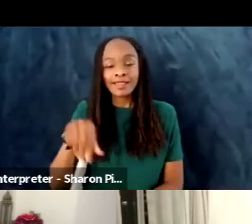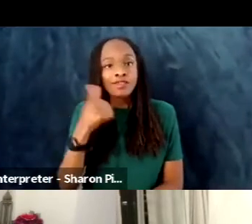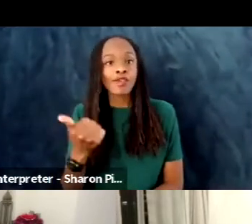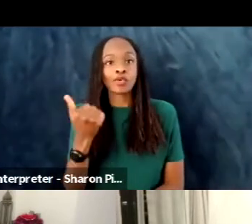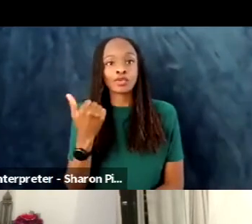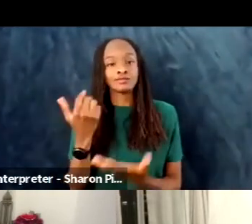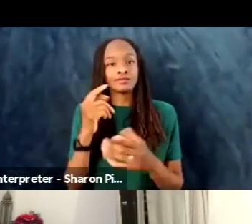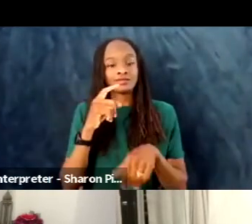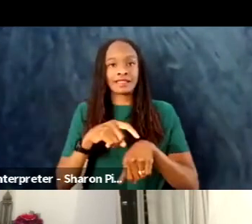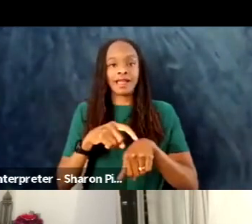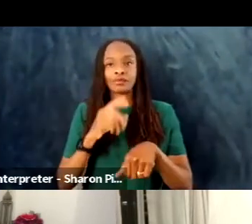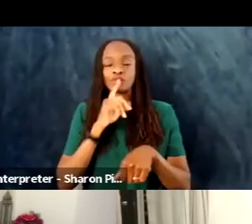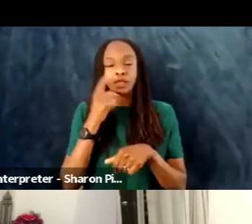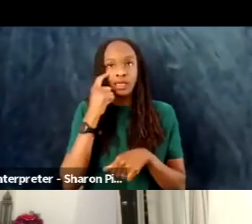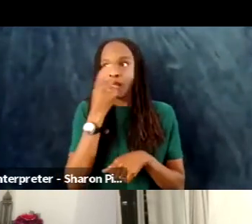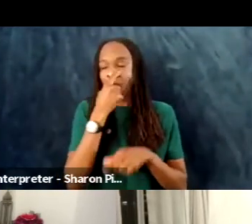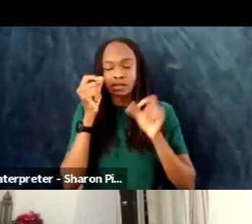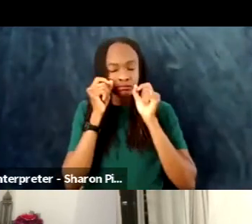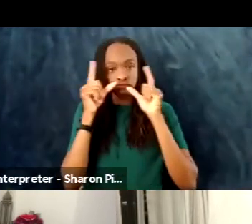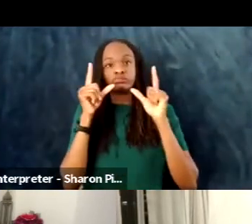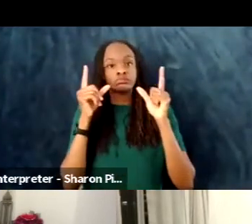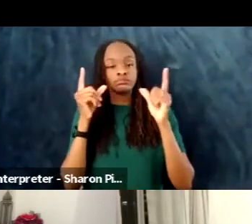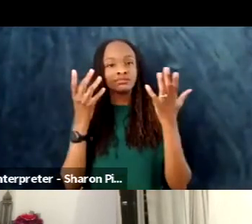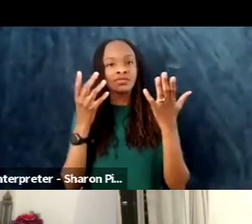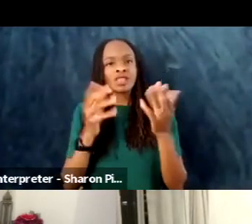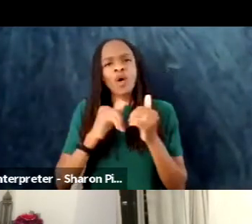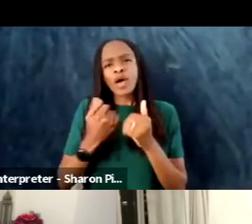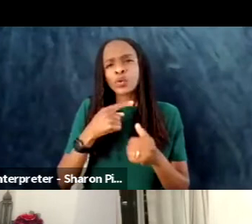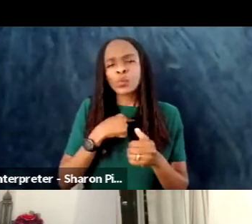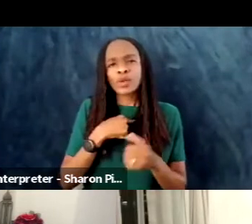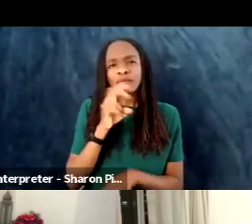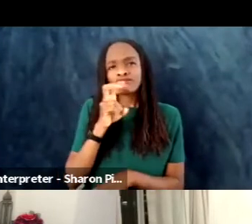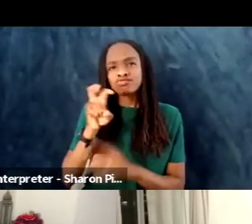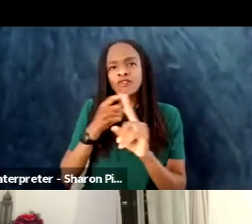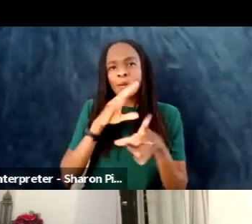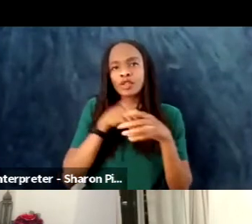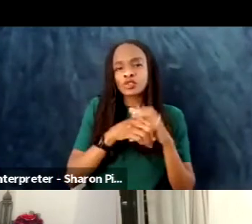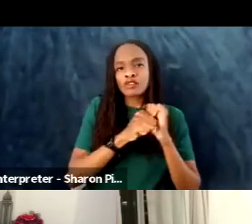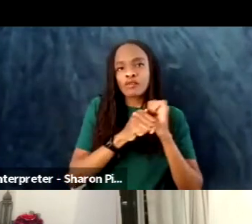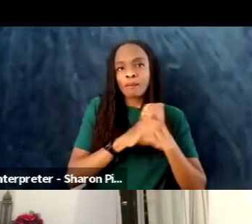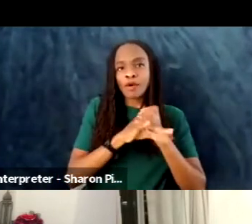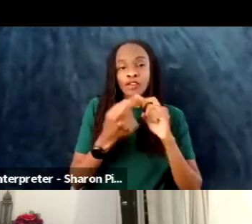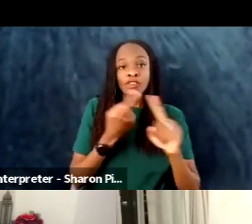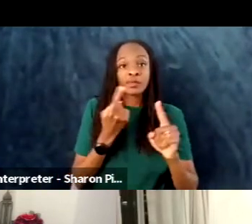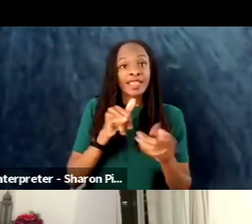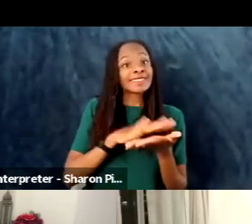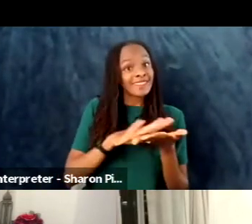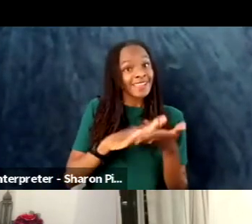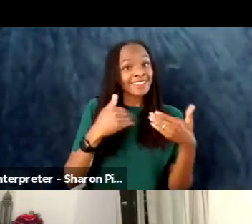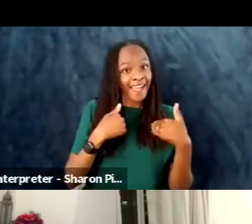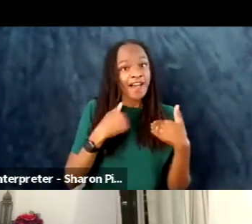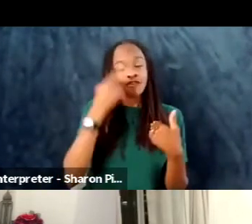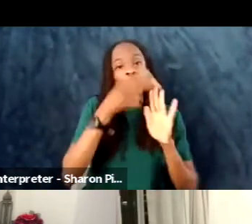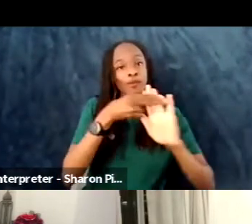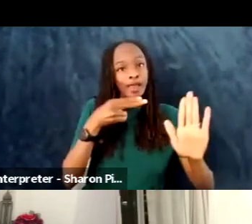times where our eyes get opened. The question is now, how do we move from inclusive marketing from something that's nice to have for brands